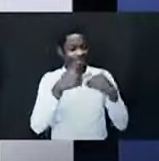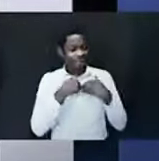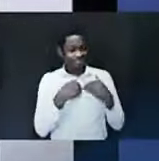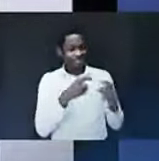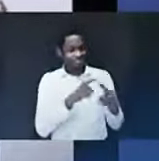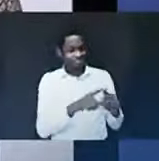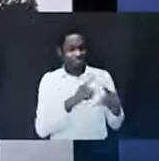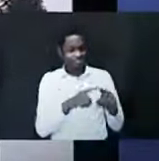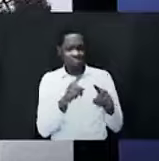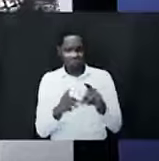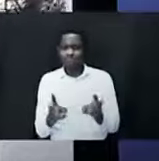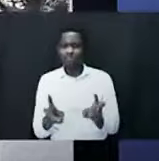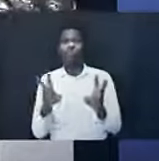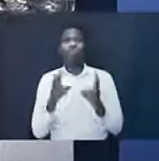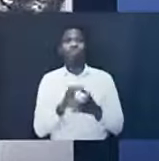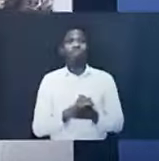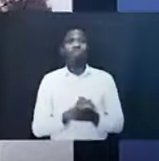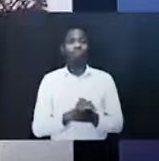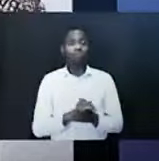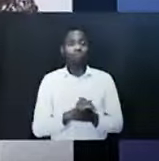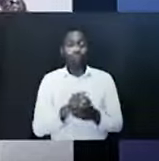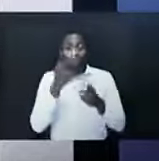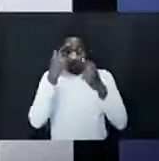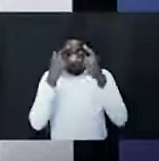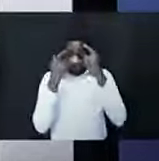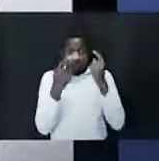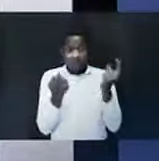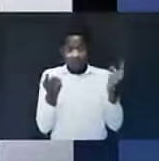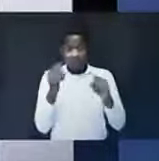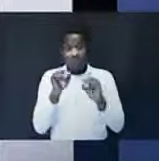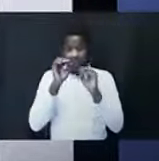Several forms because you are appealing to the whole senses.